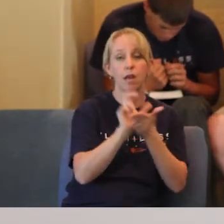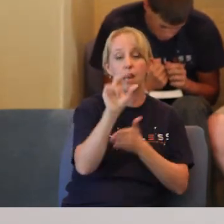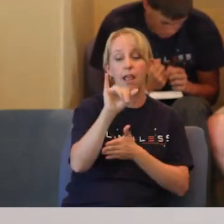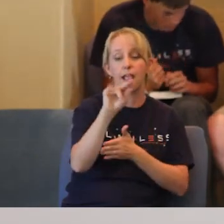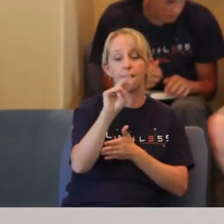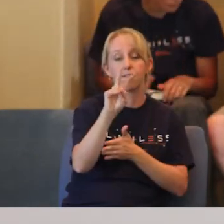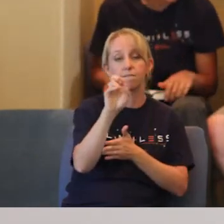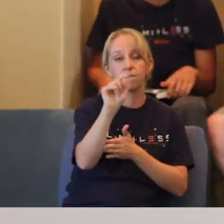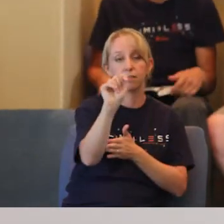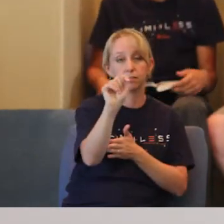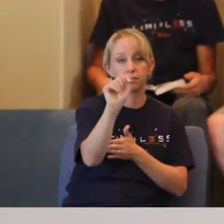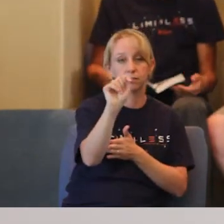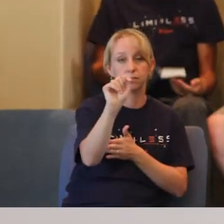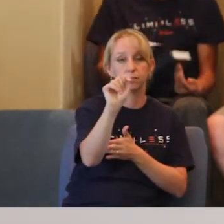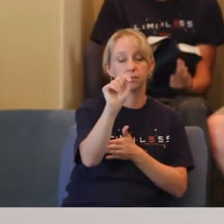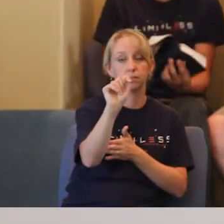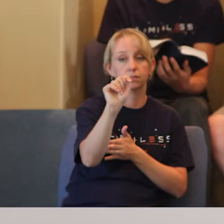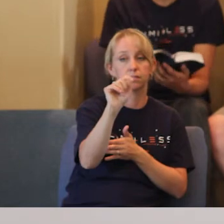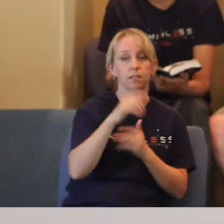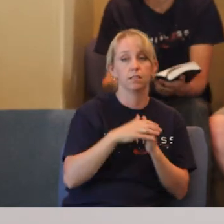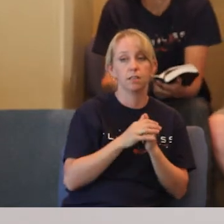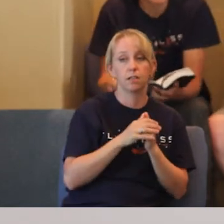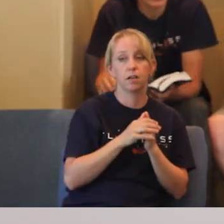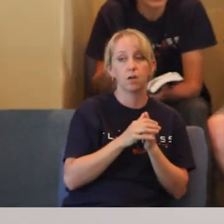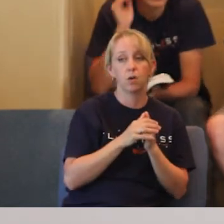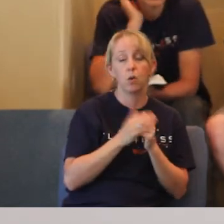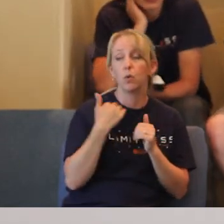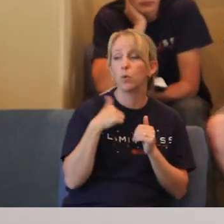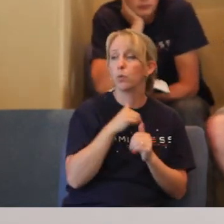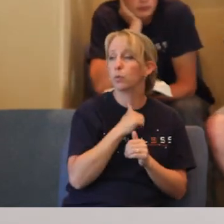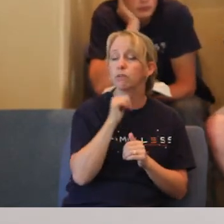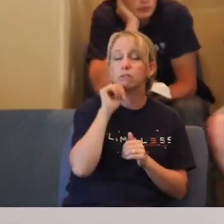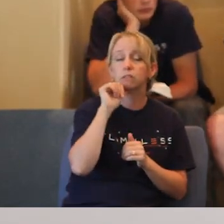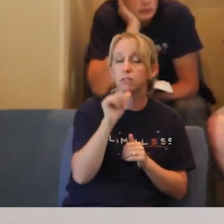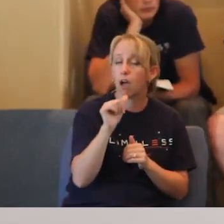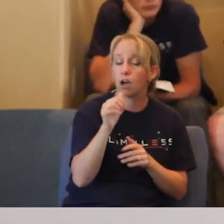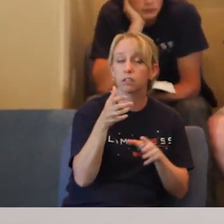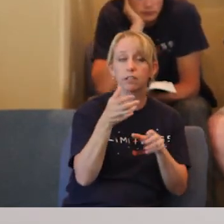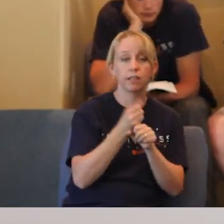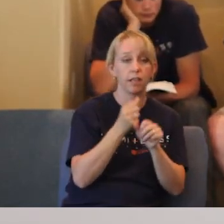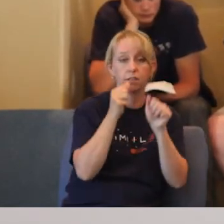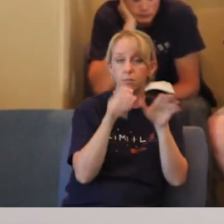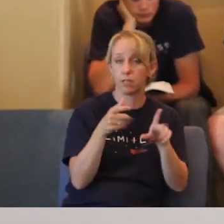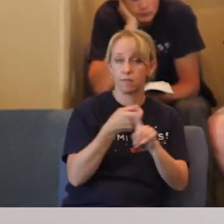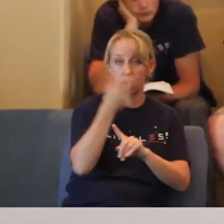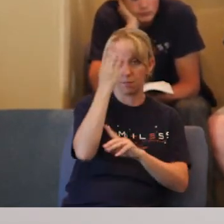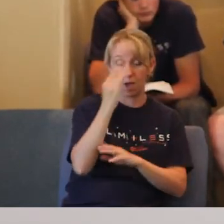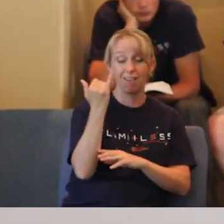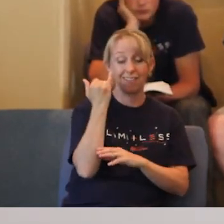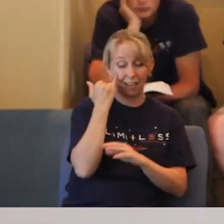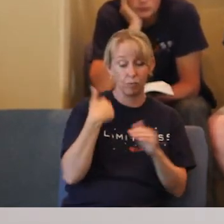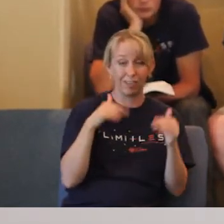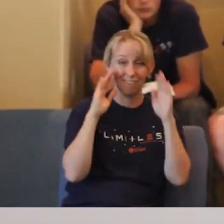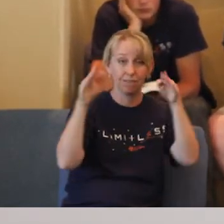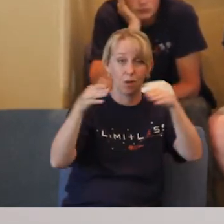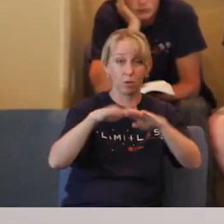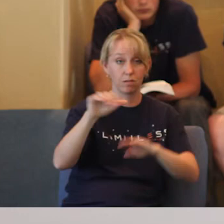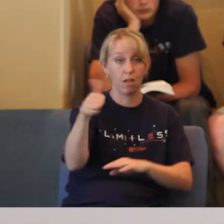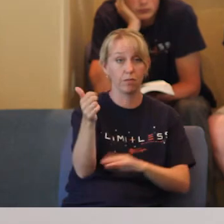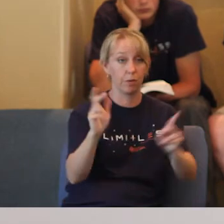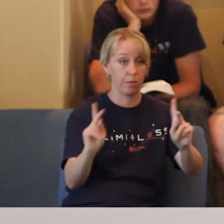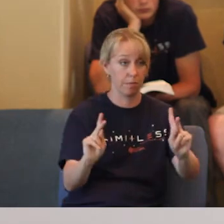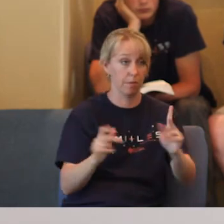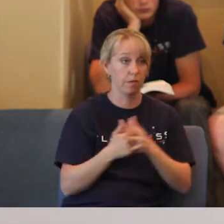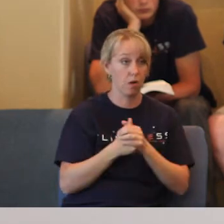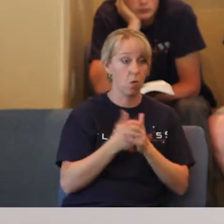We're not going to get the blessings from God unless we invest in other people. We're supposed to go out and make disciples, not